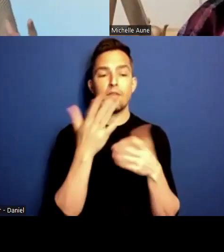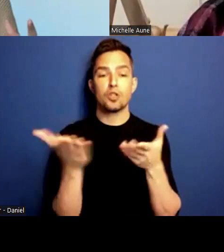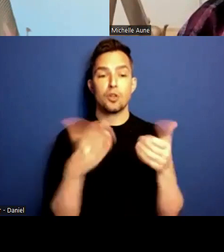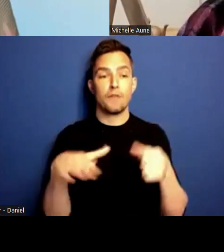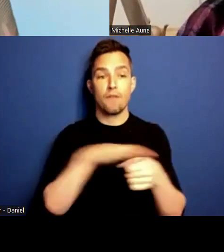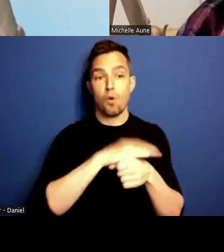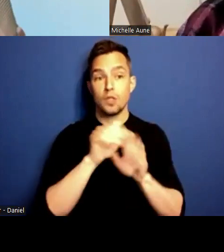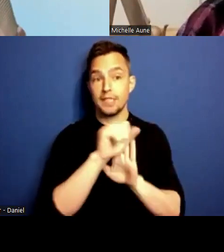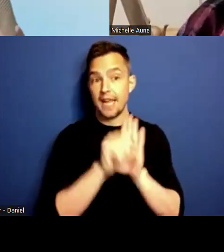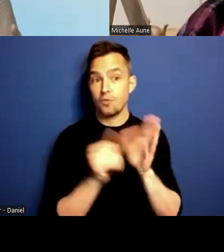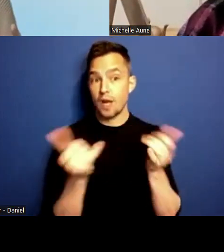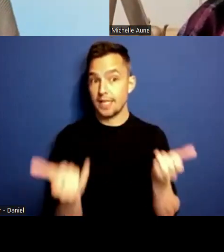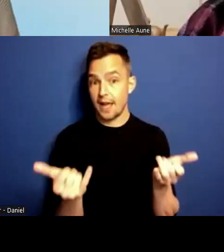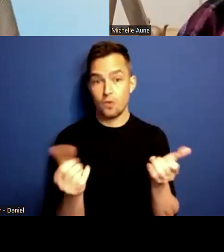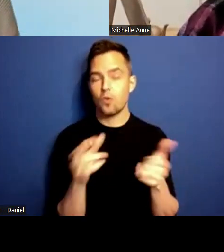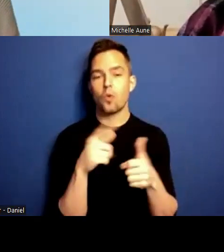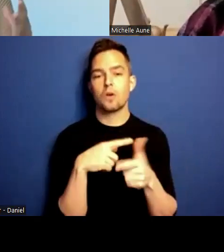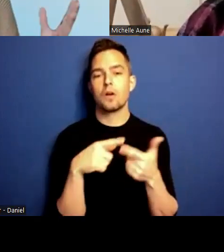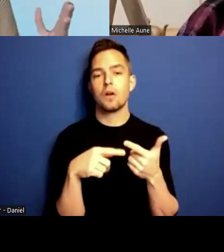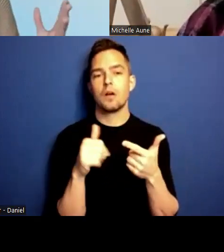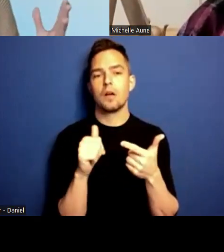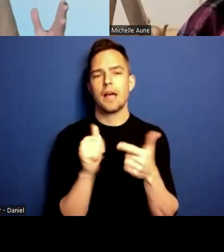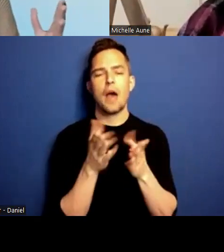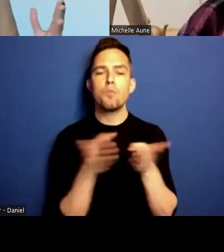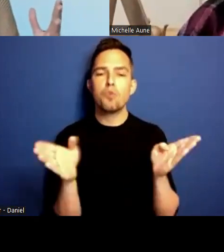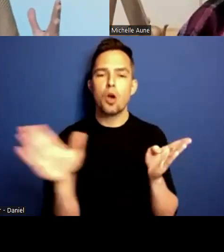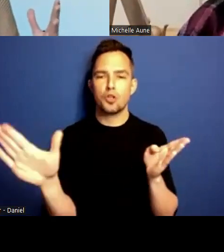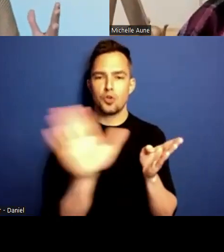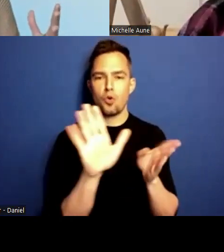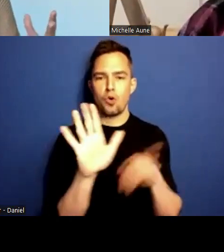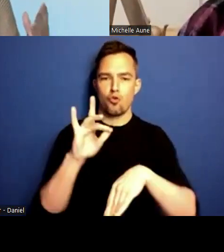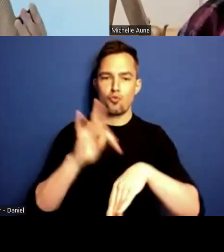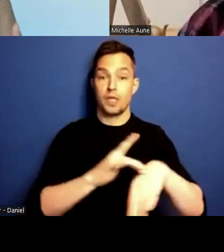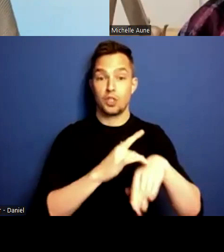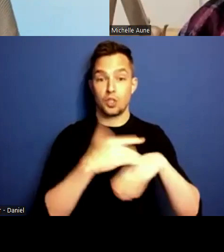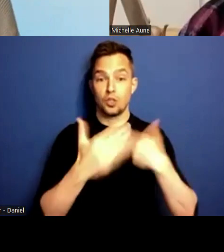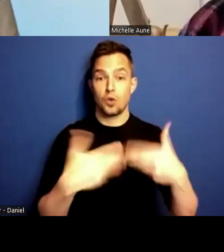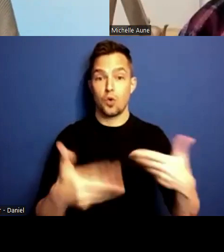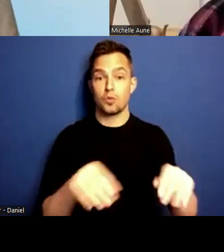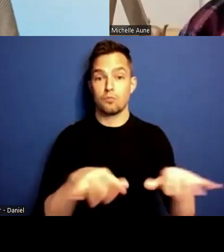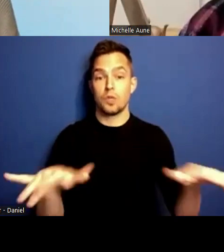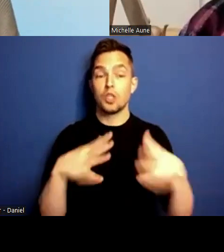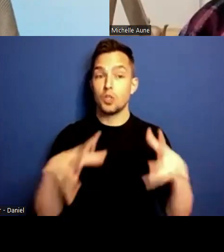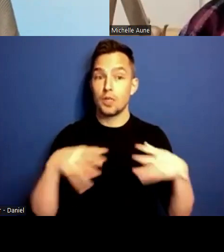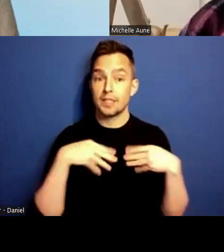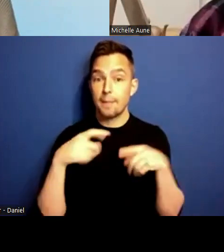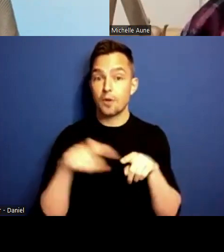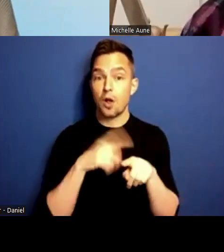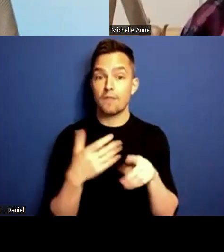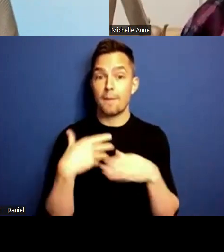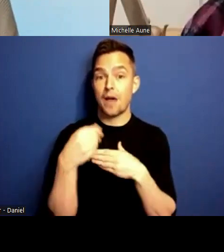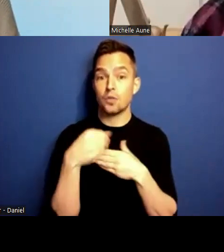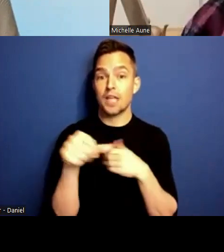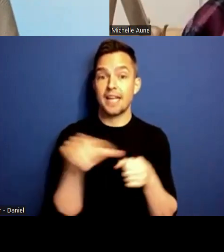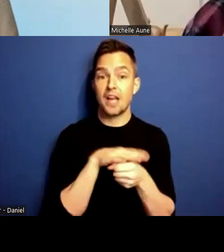state at the moment, or how broad your reach goes, and do you accept callers from outside areas,